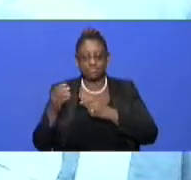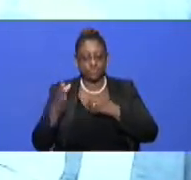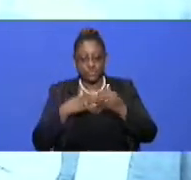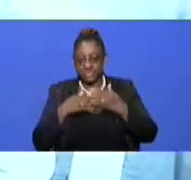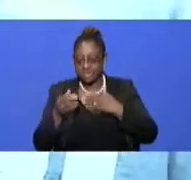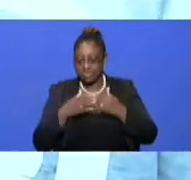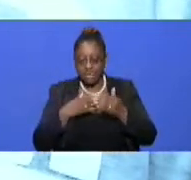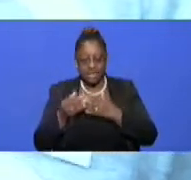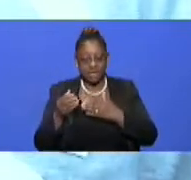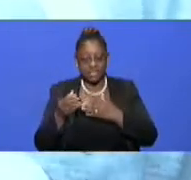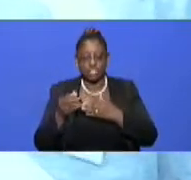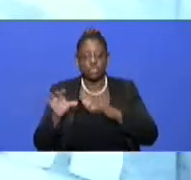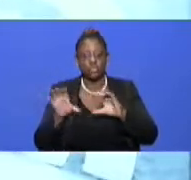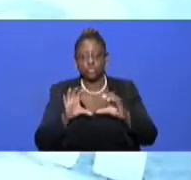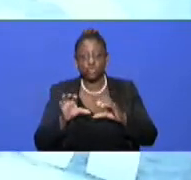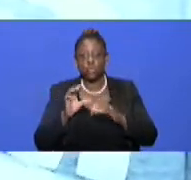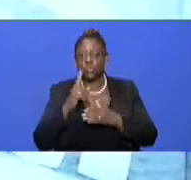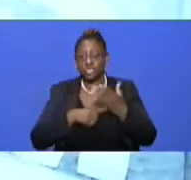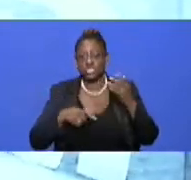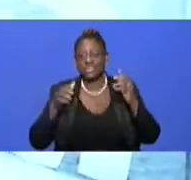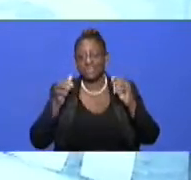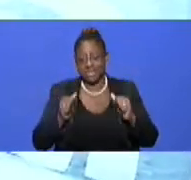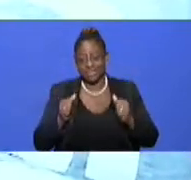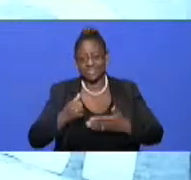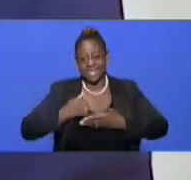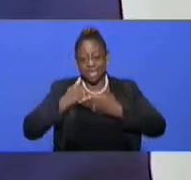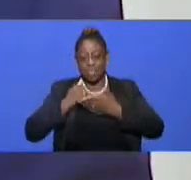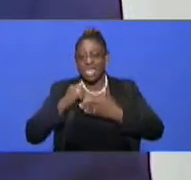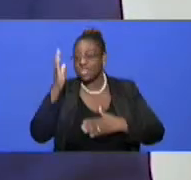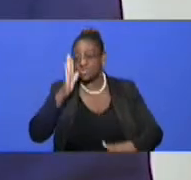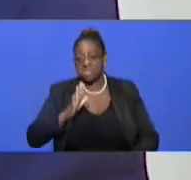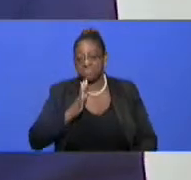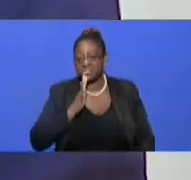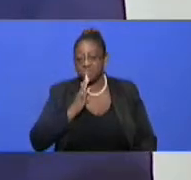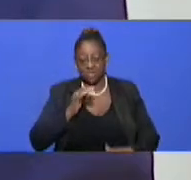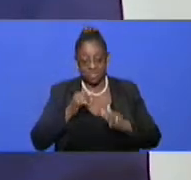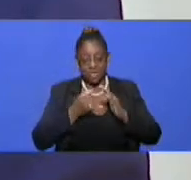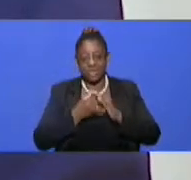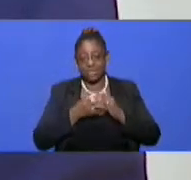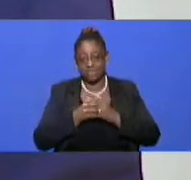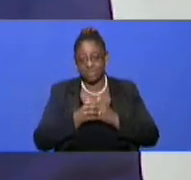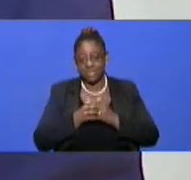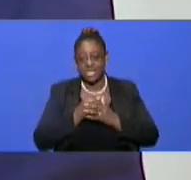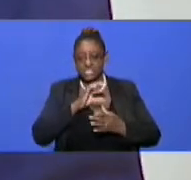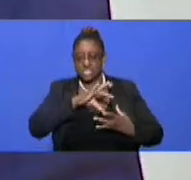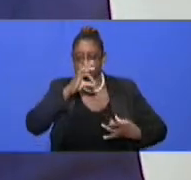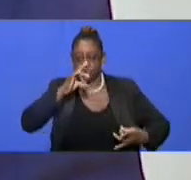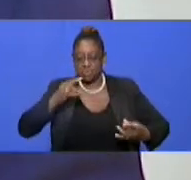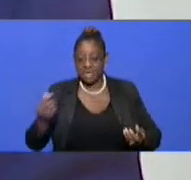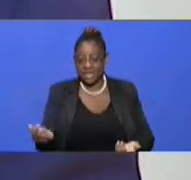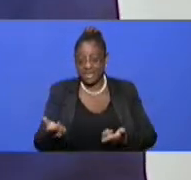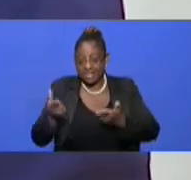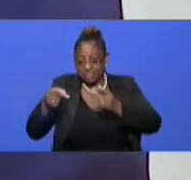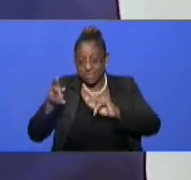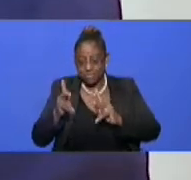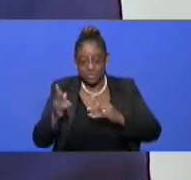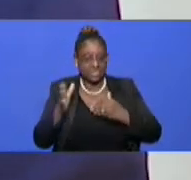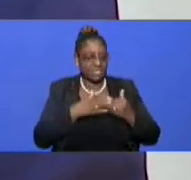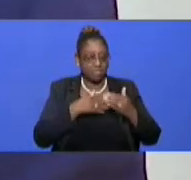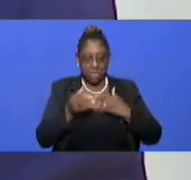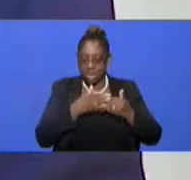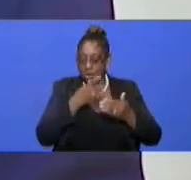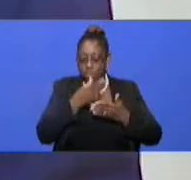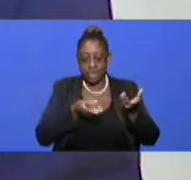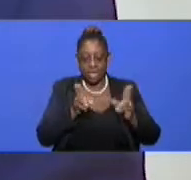out of the way to get things done for people, and she would not talk about it. She had the spirit of lifting people. No matter what she was going